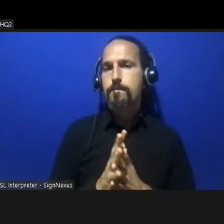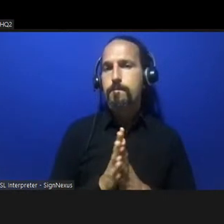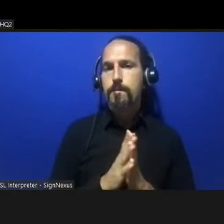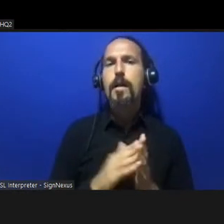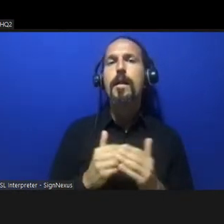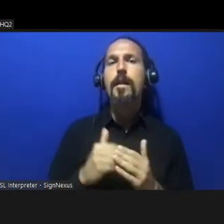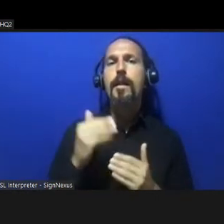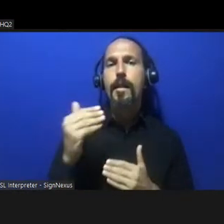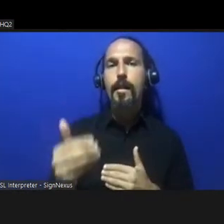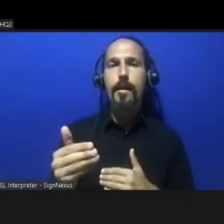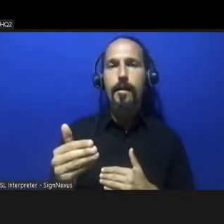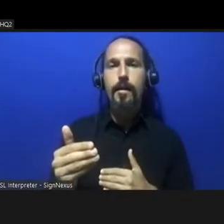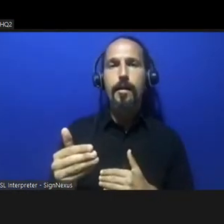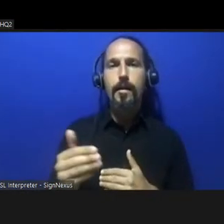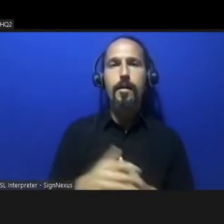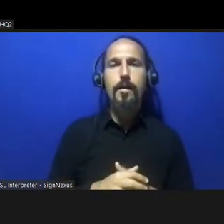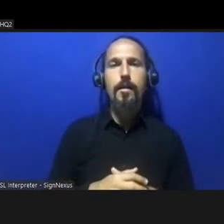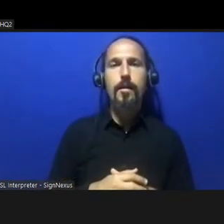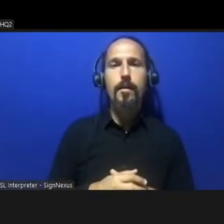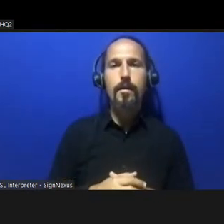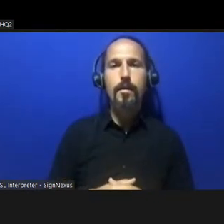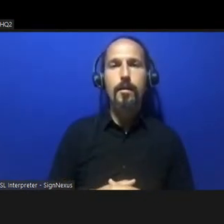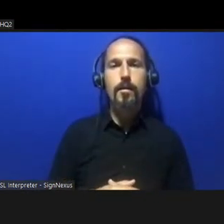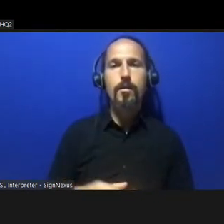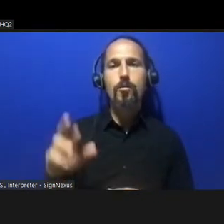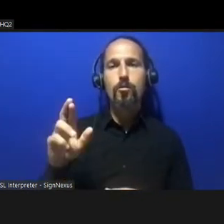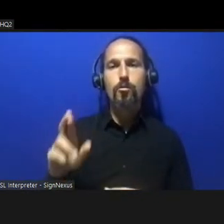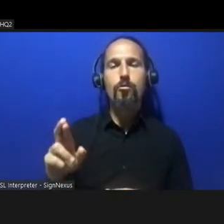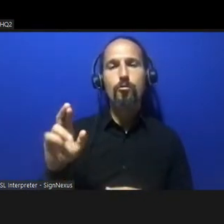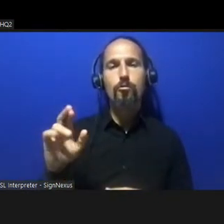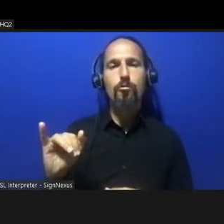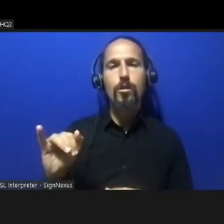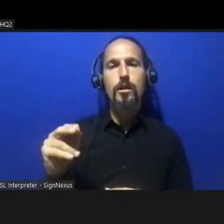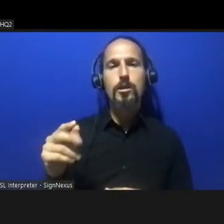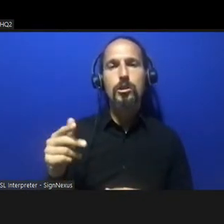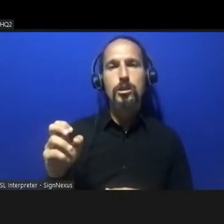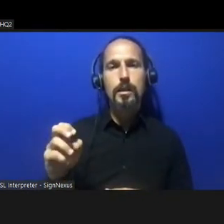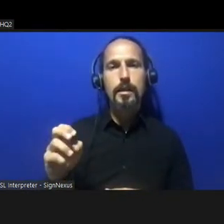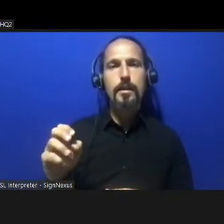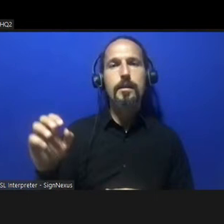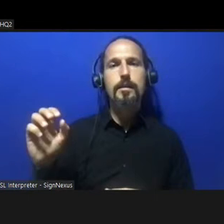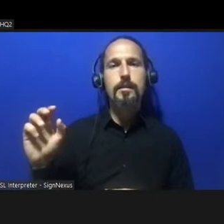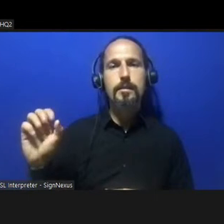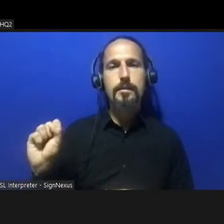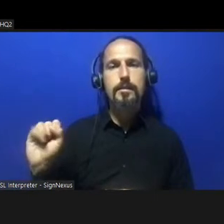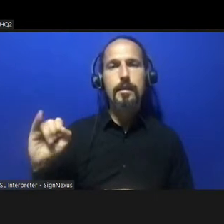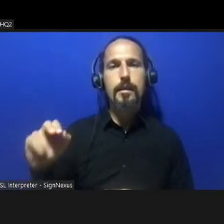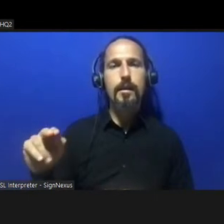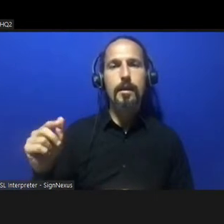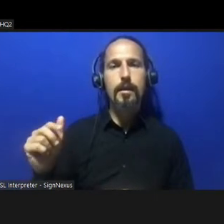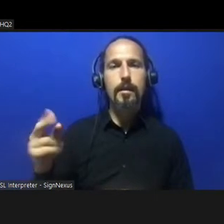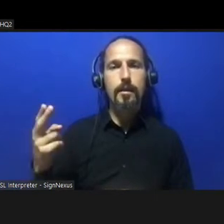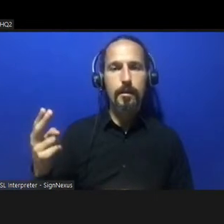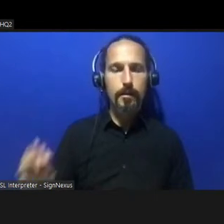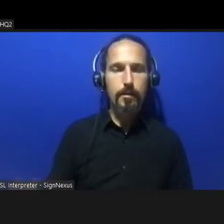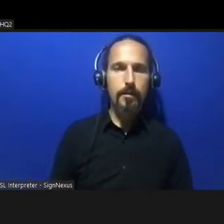our next speaker is ranjit singh followed by john sama simolas